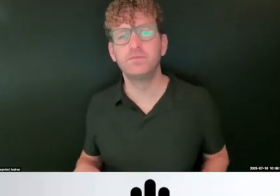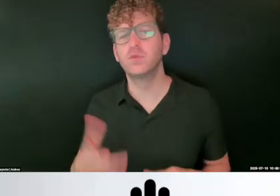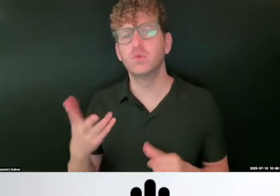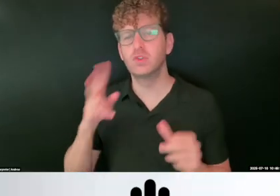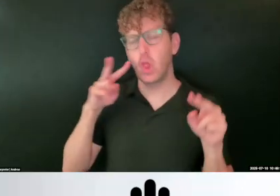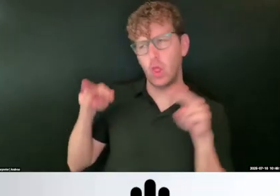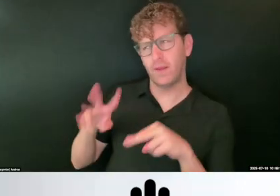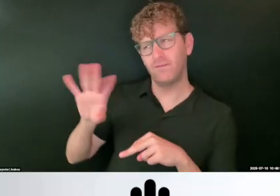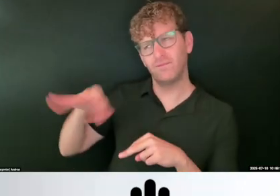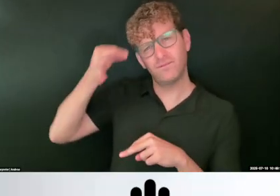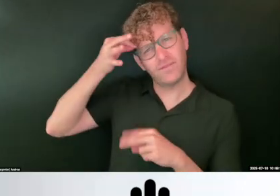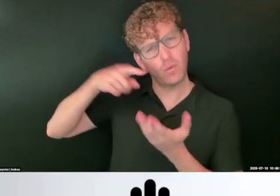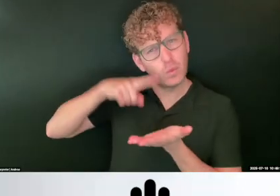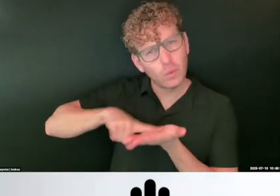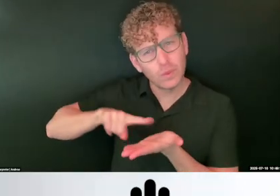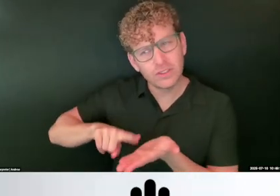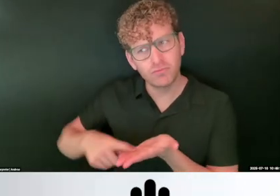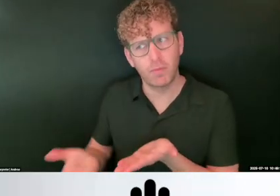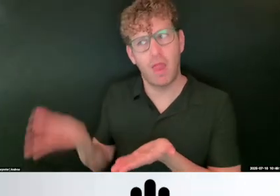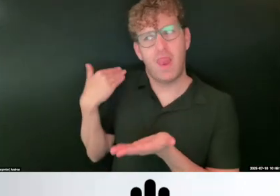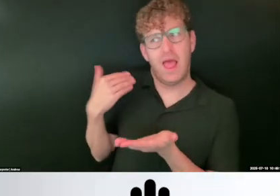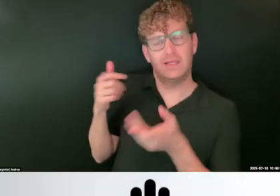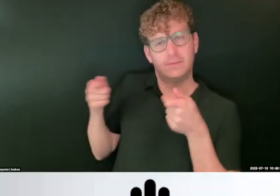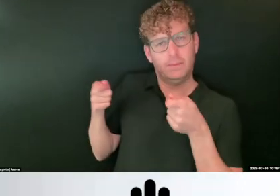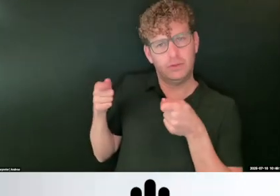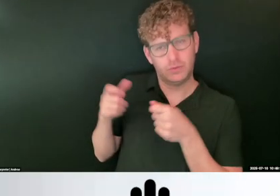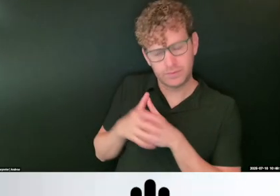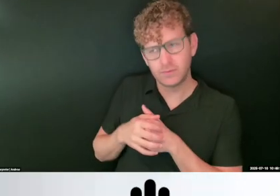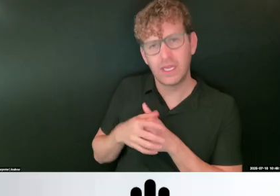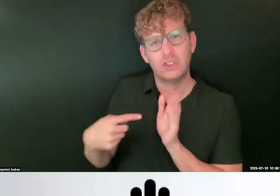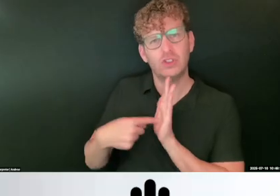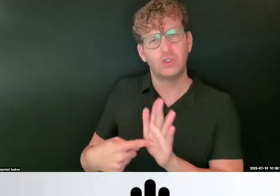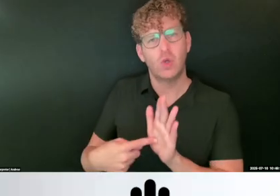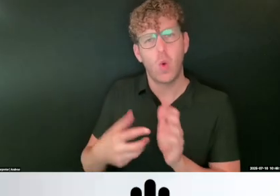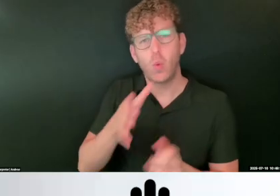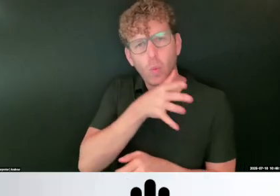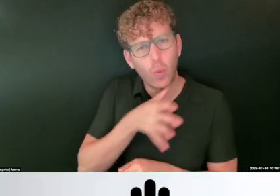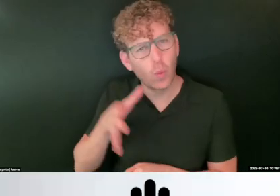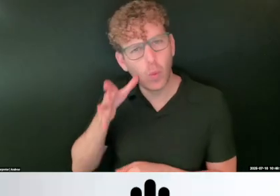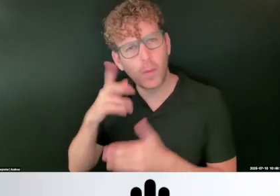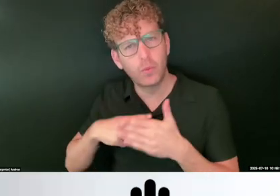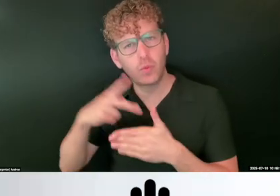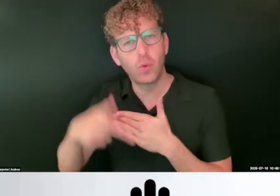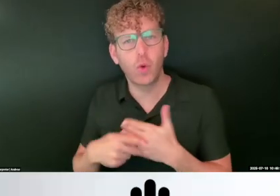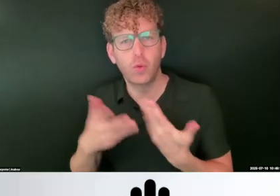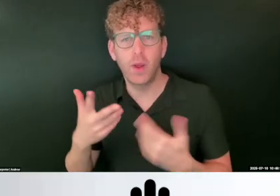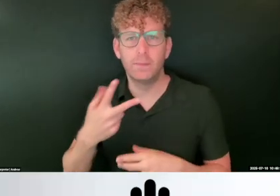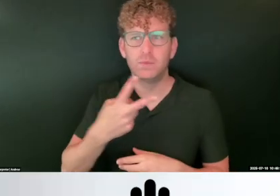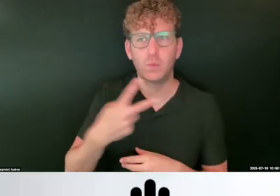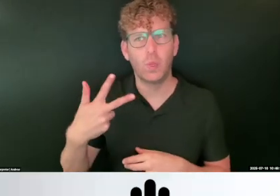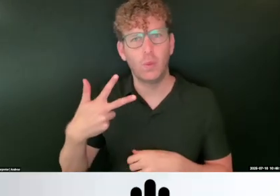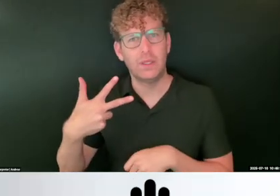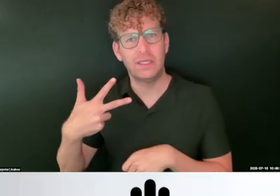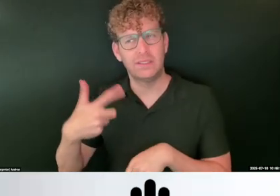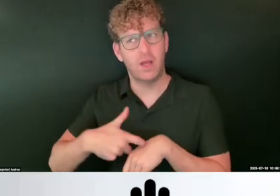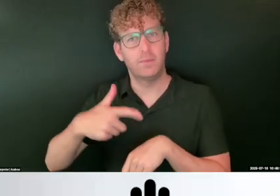rural programs take 2 to 3 times longer to reach the same adoption level